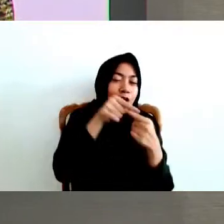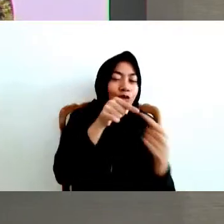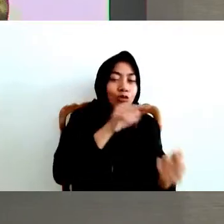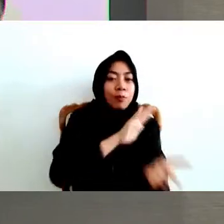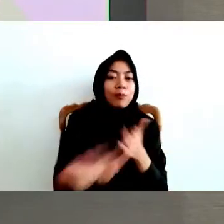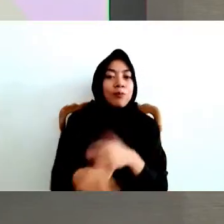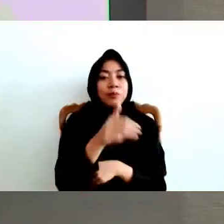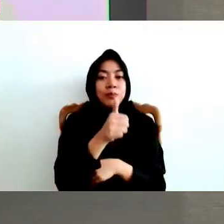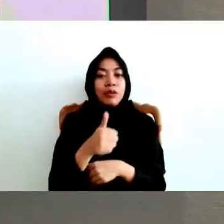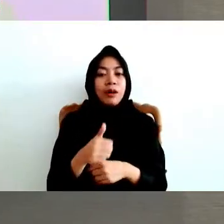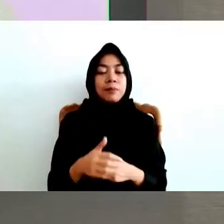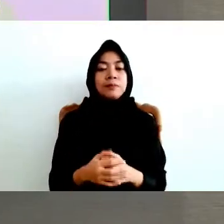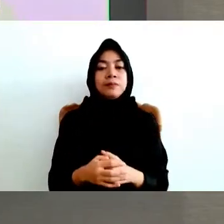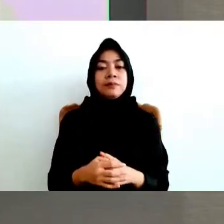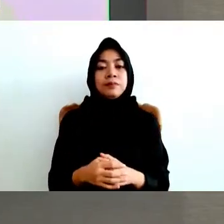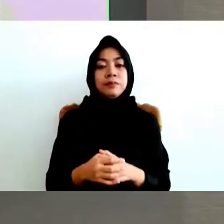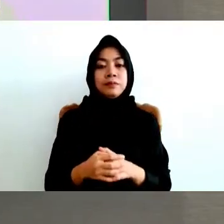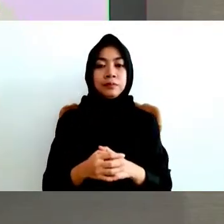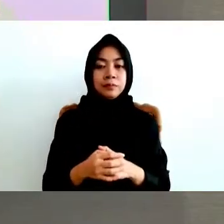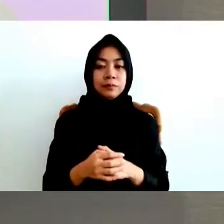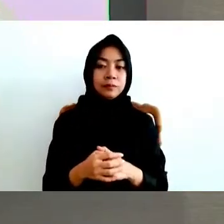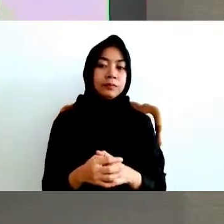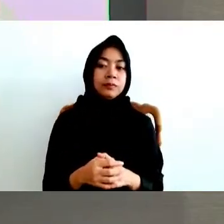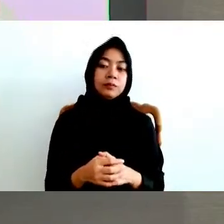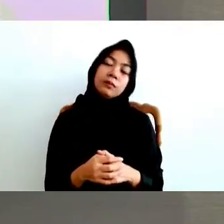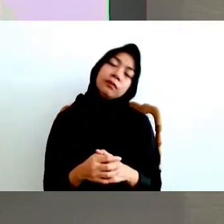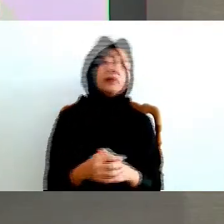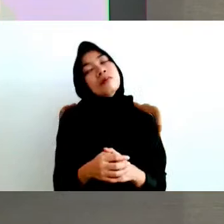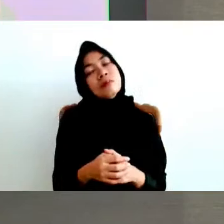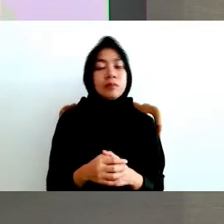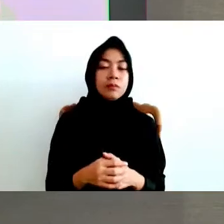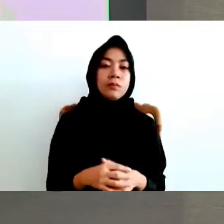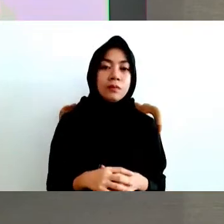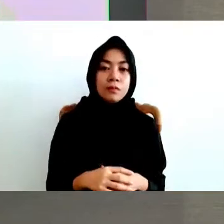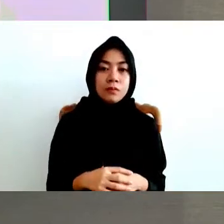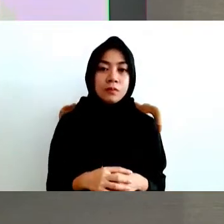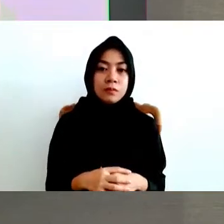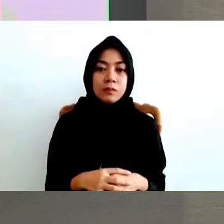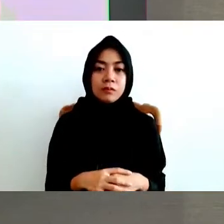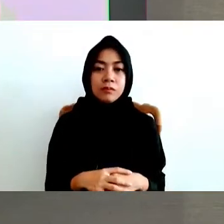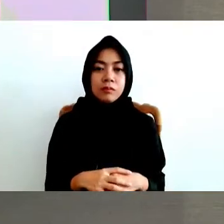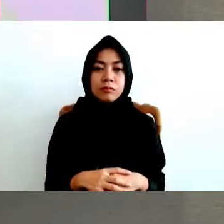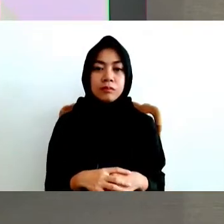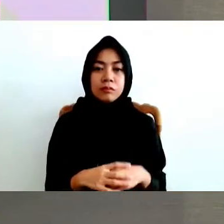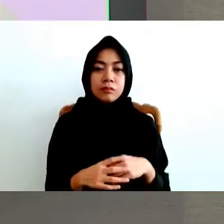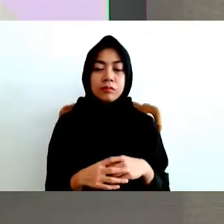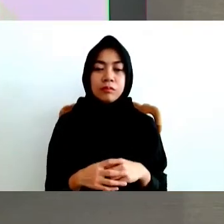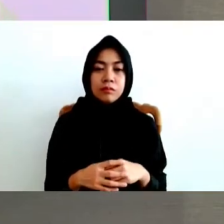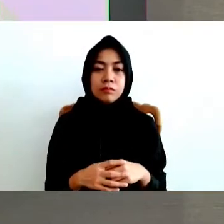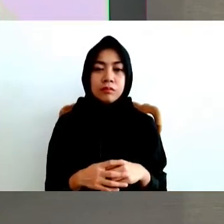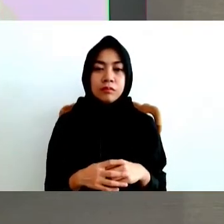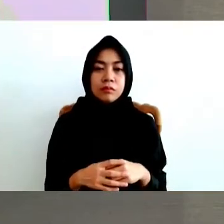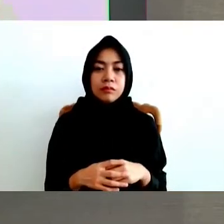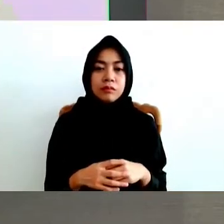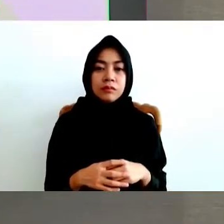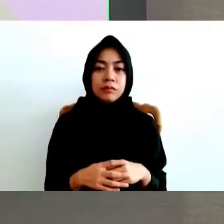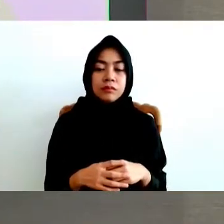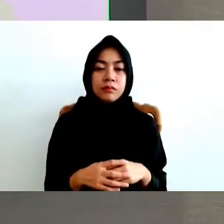level. So, and I believe that I think again in terms of the prospect,